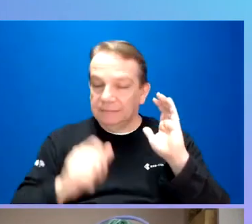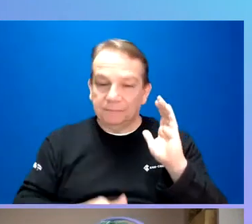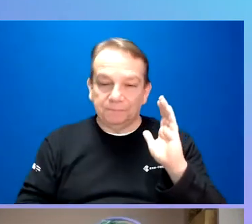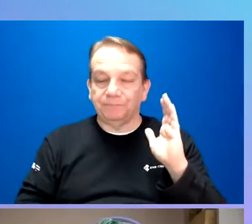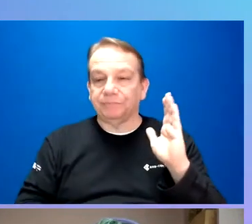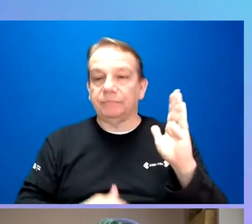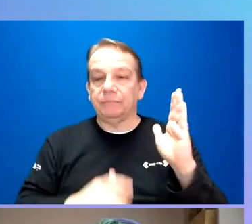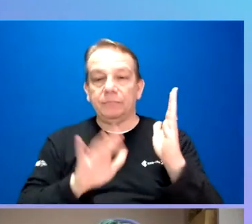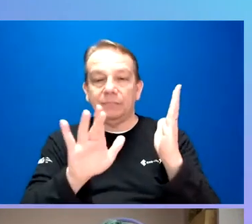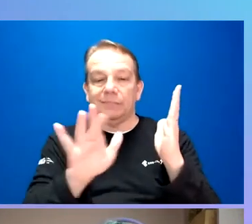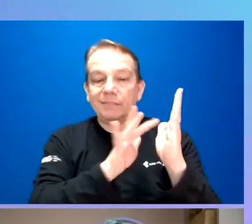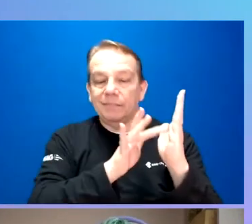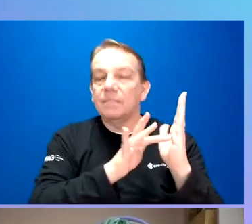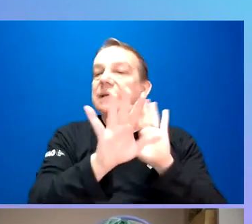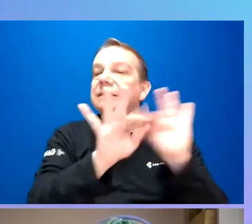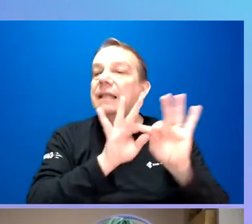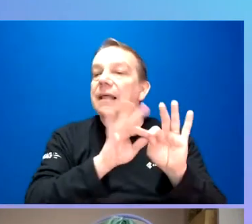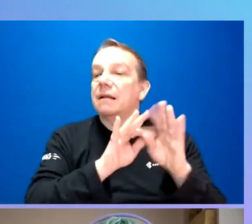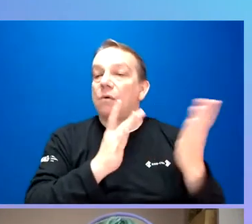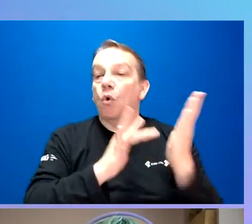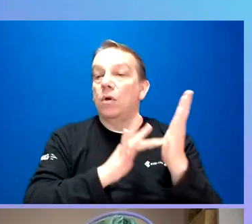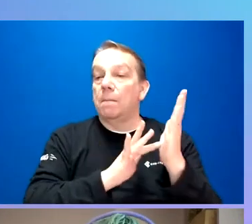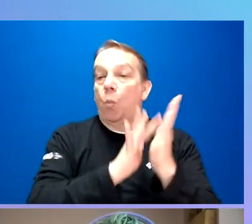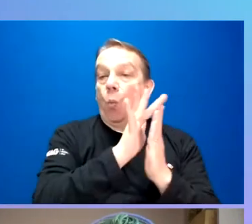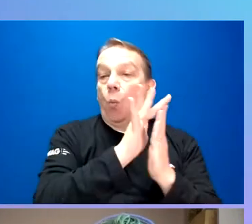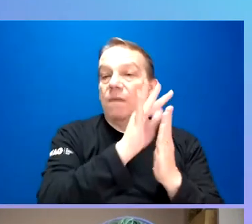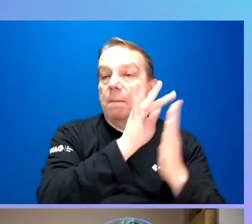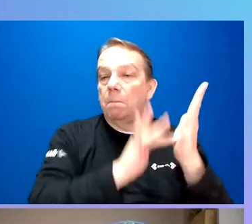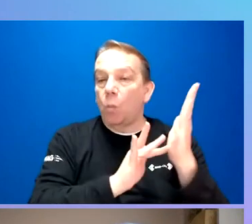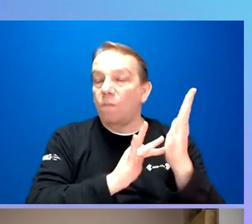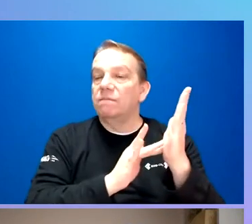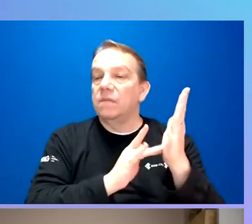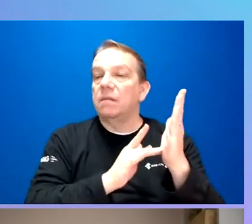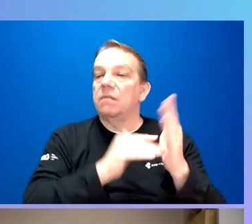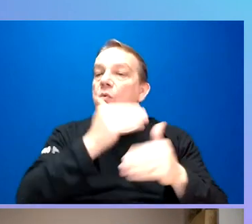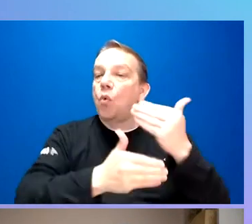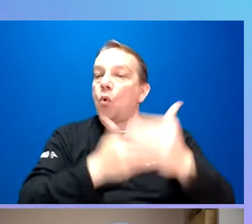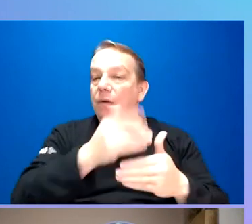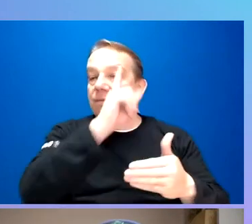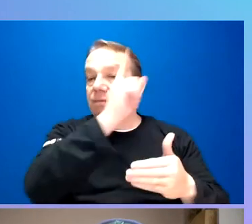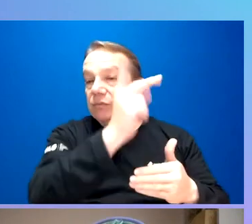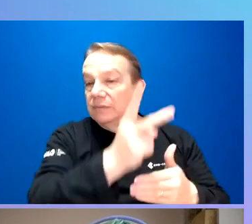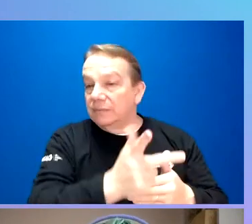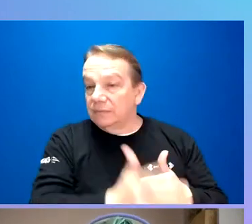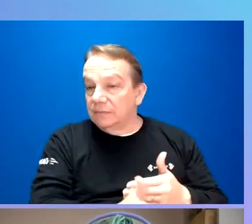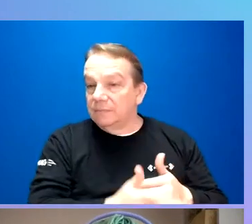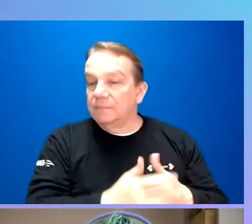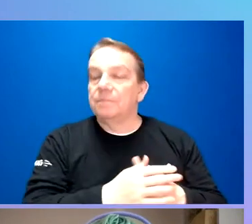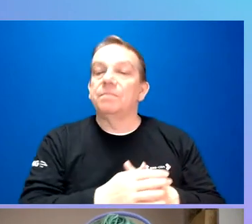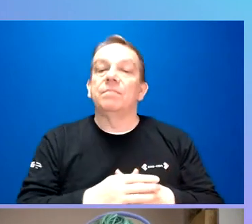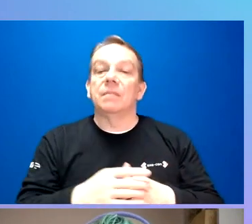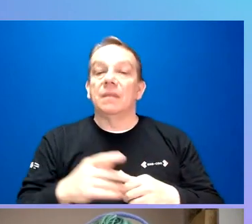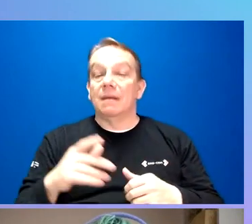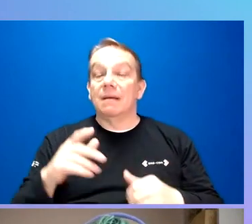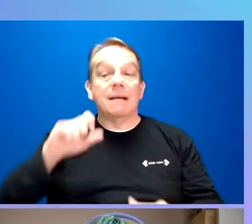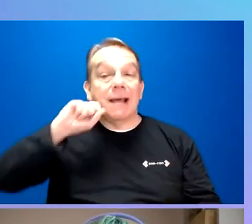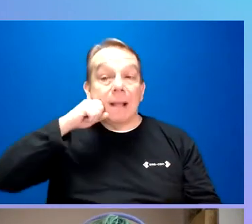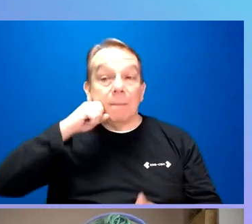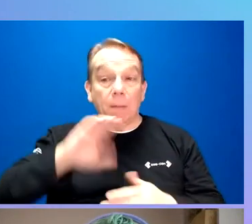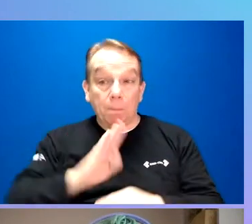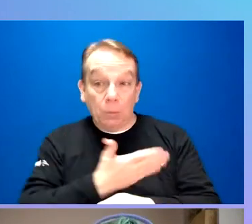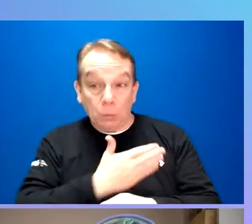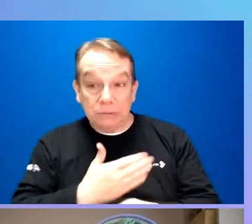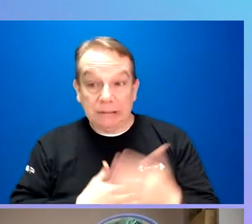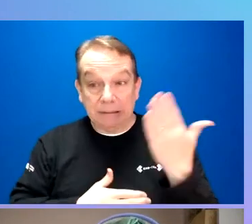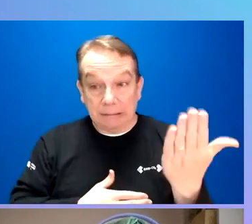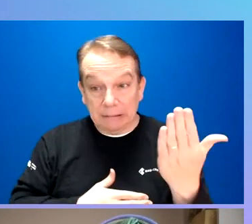to, select the order that you want to listen to your music in. So in this example, we have two screenshots, one of Apple Music, one of